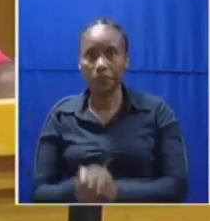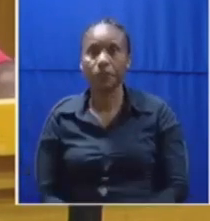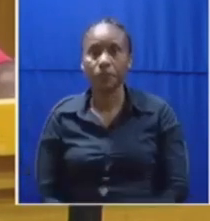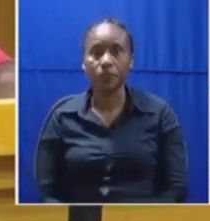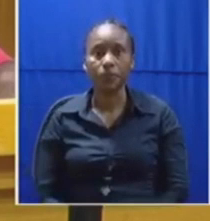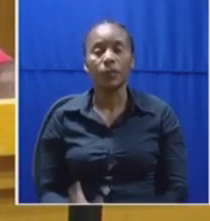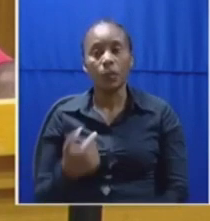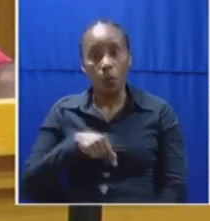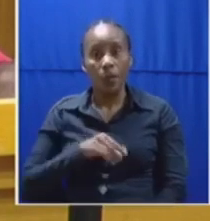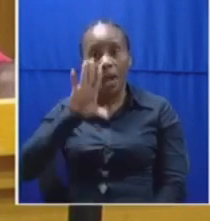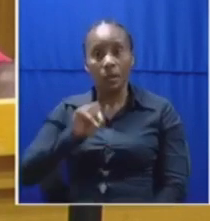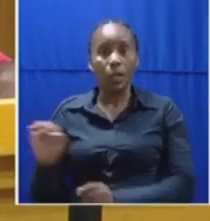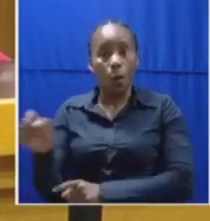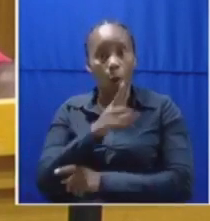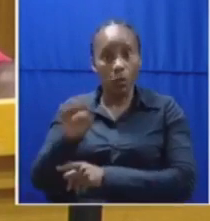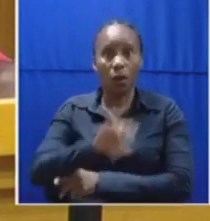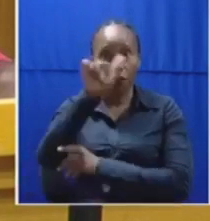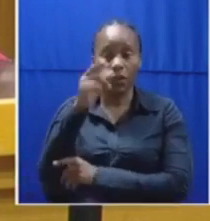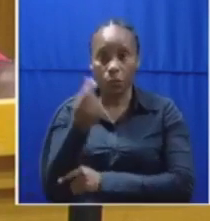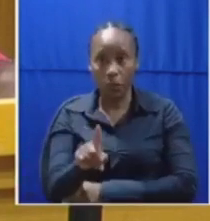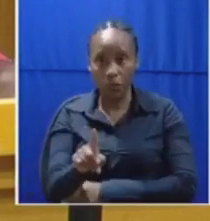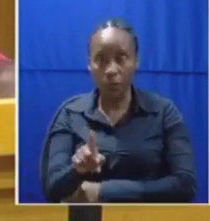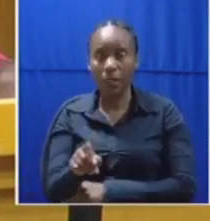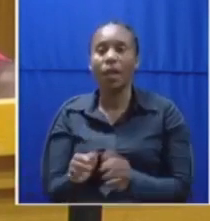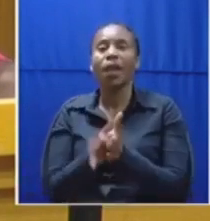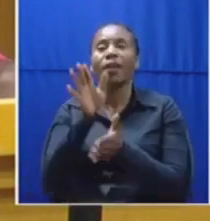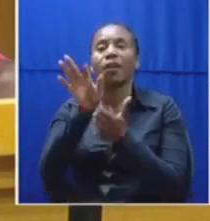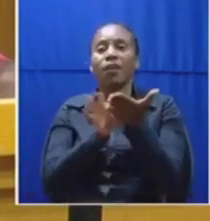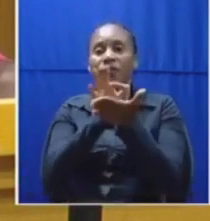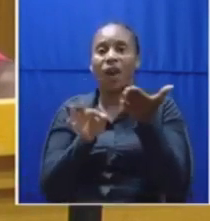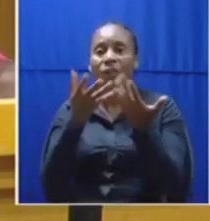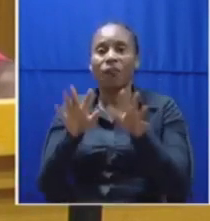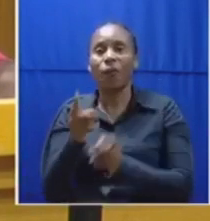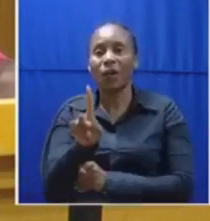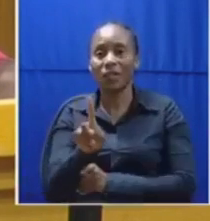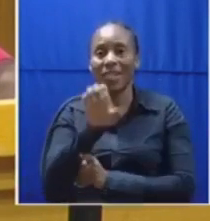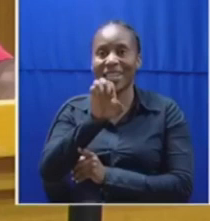we are asking all South Africans to vote for the EFF.